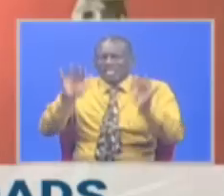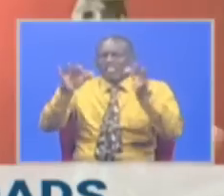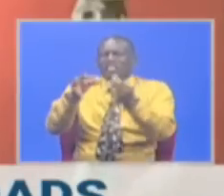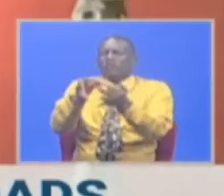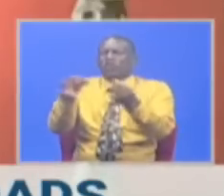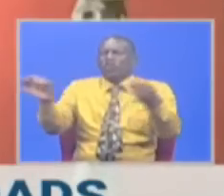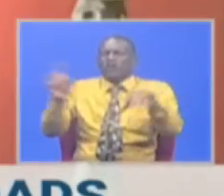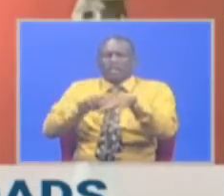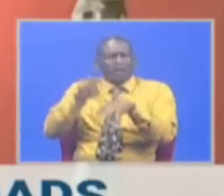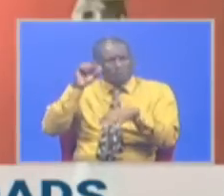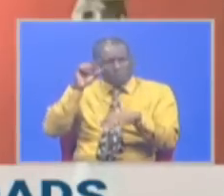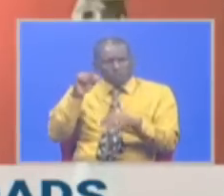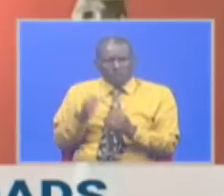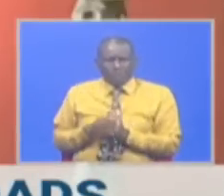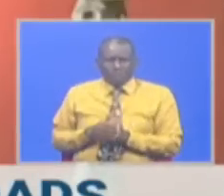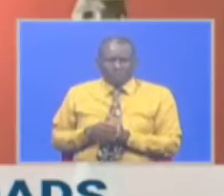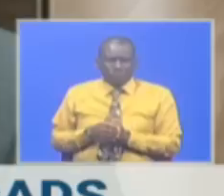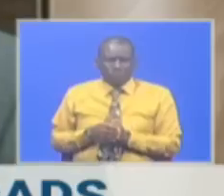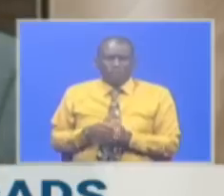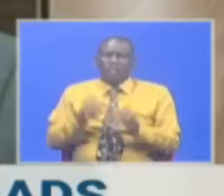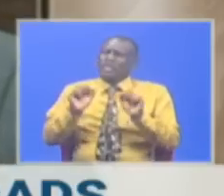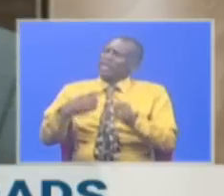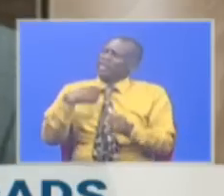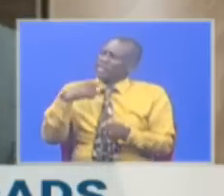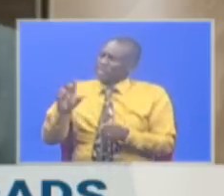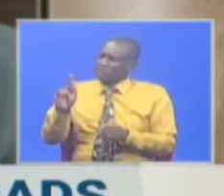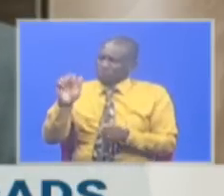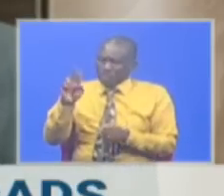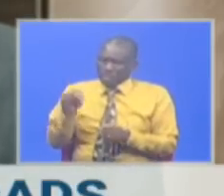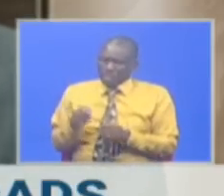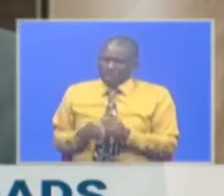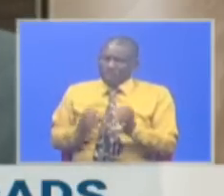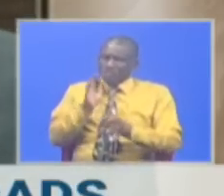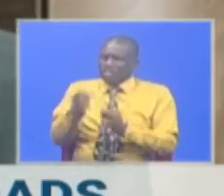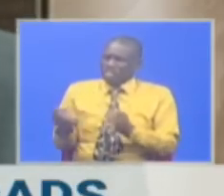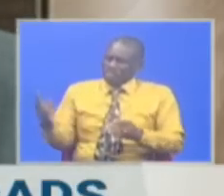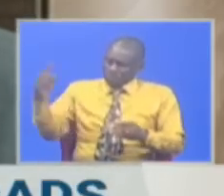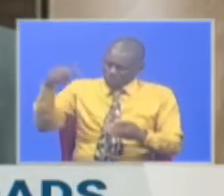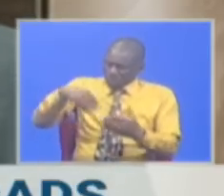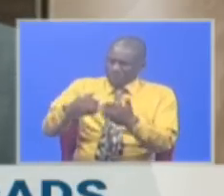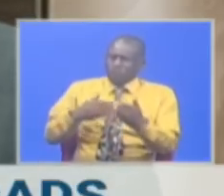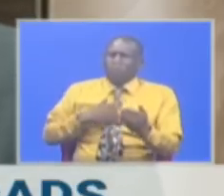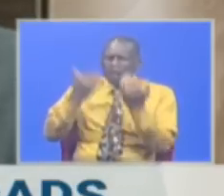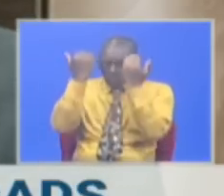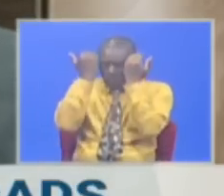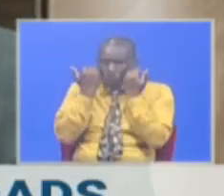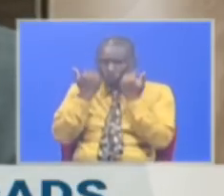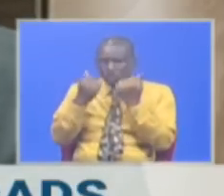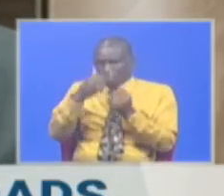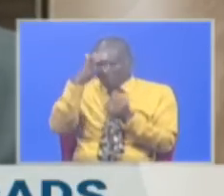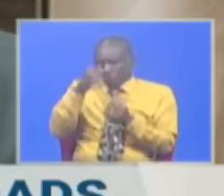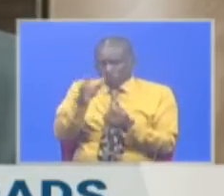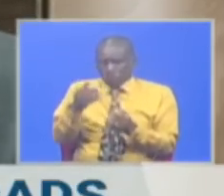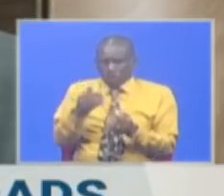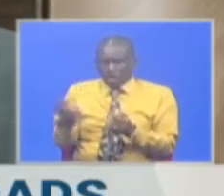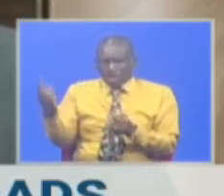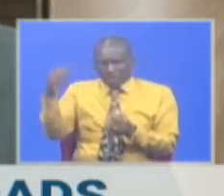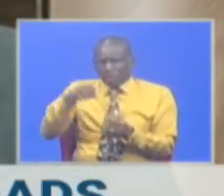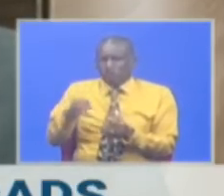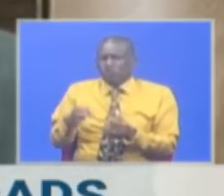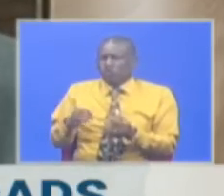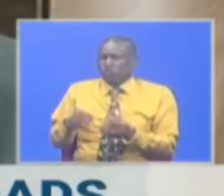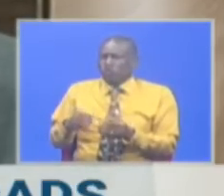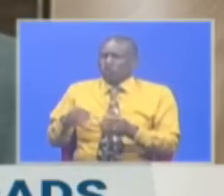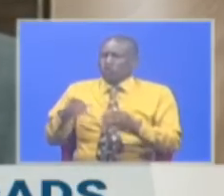back and forth, shuttling in court. Let me tell you, Ken. Yes. If you come before my court because you are coming to take plea, I